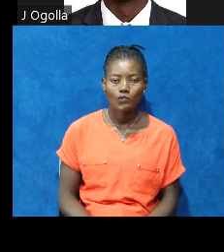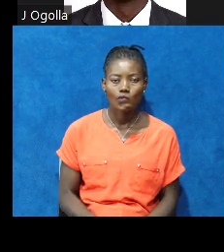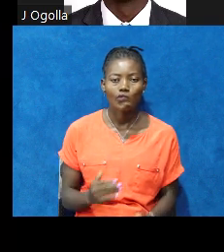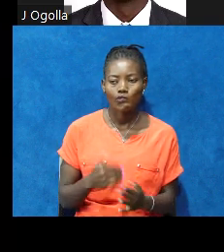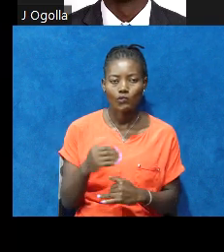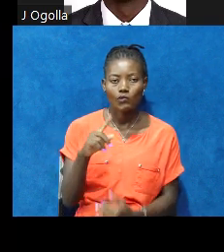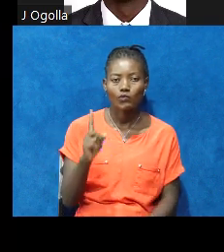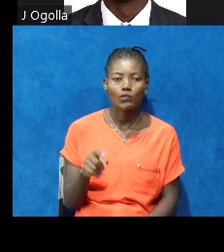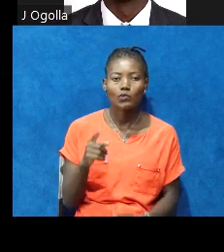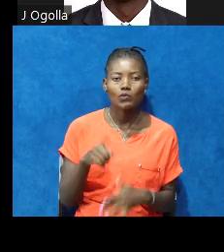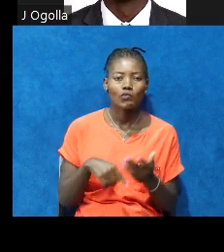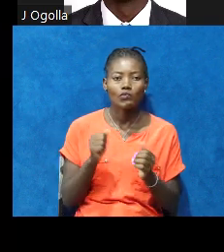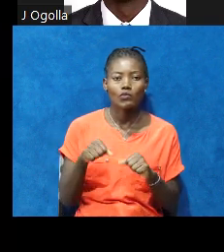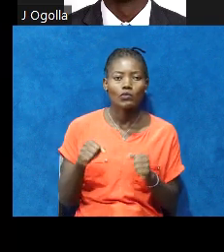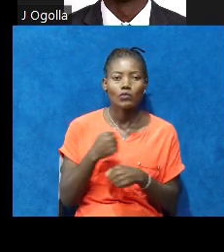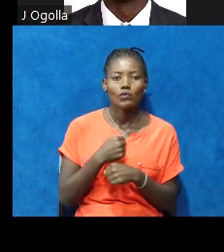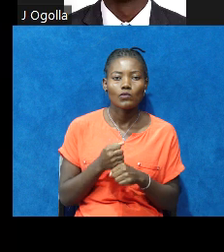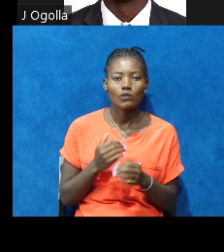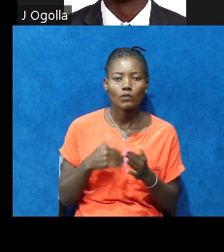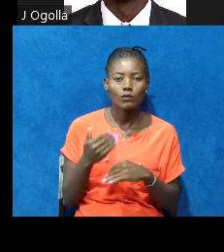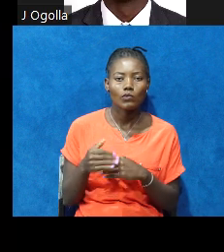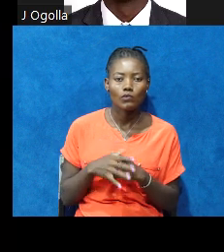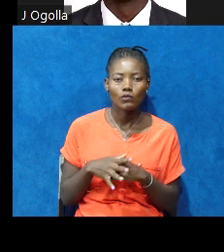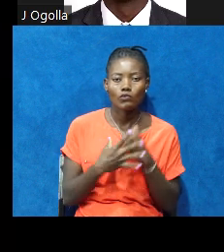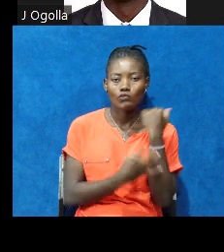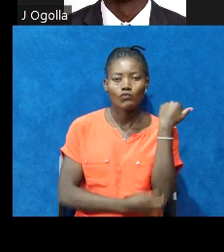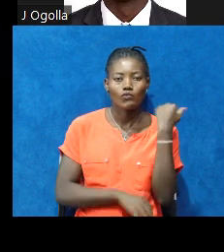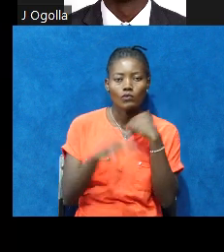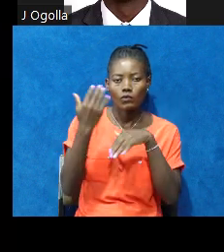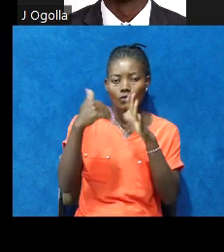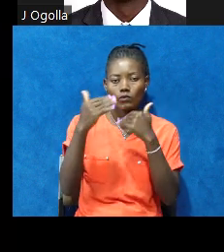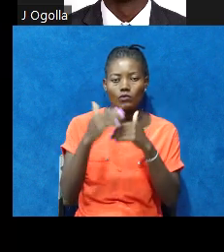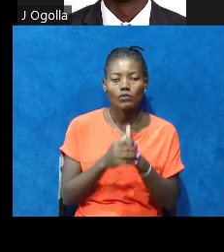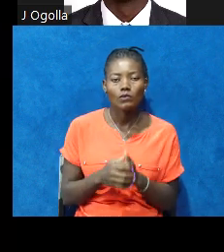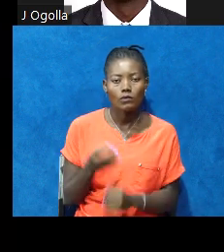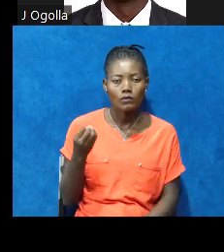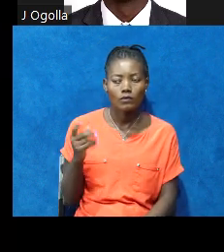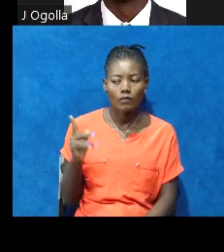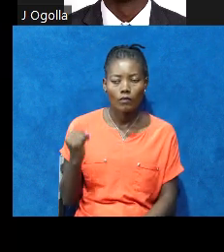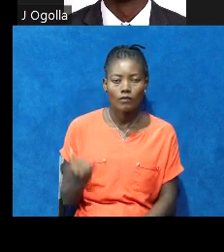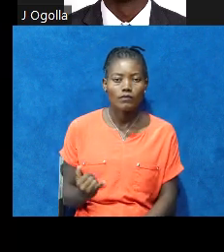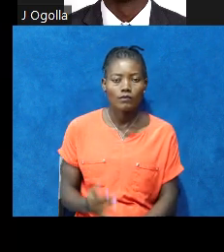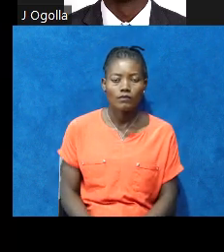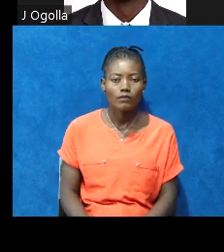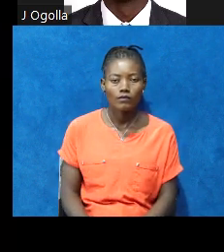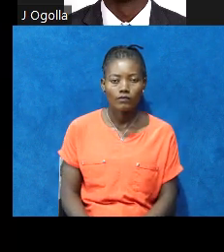The next question, what can be done after a streak of poor performance or choking? Okay,